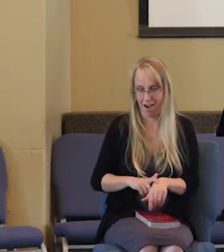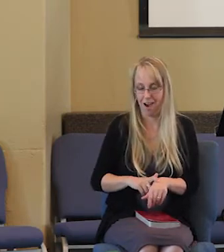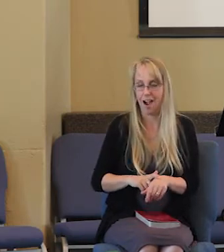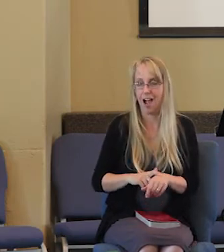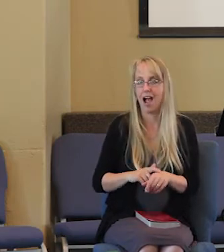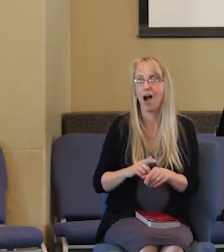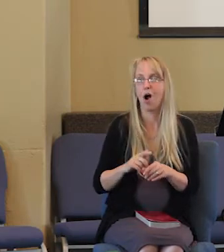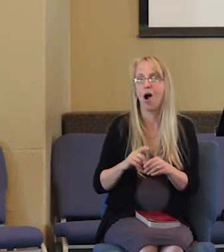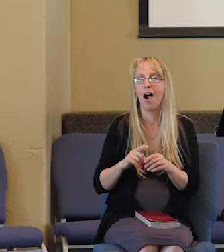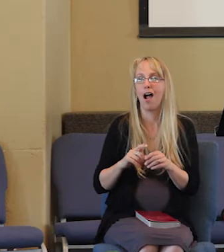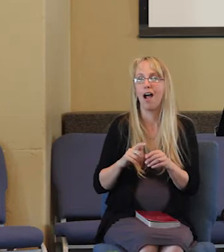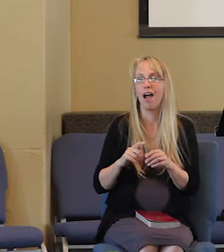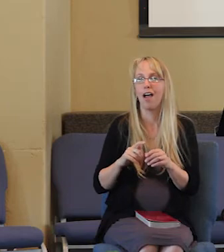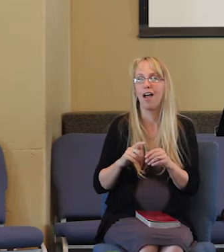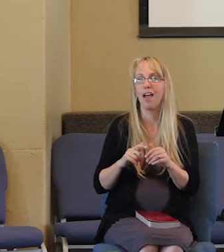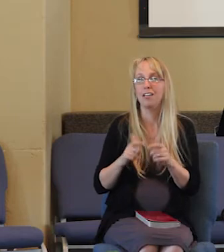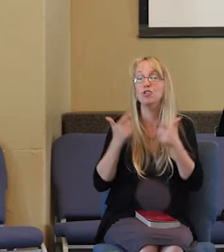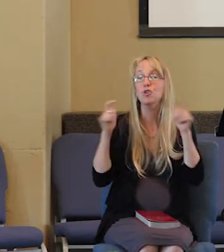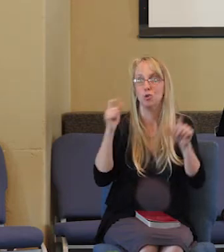matter what age they are.